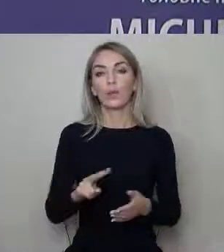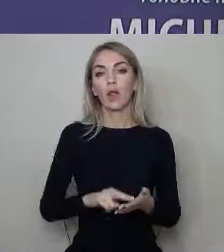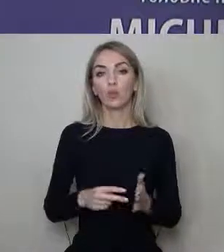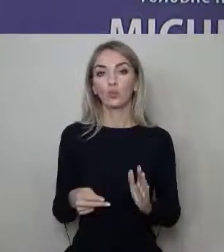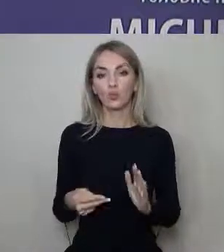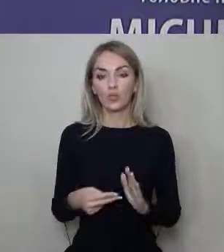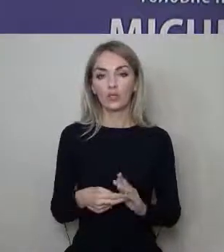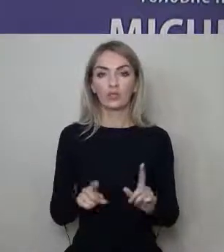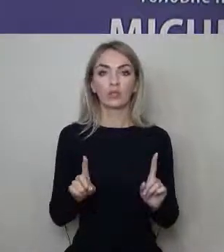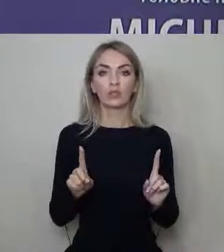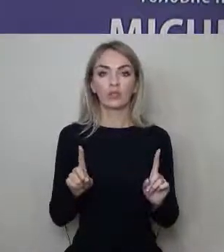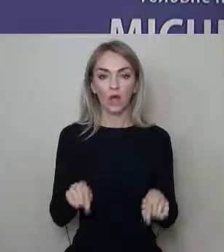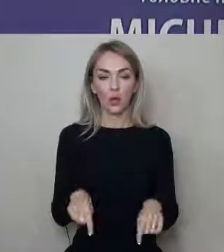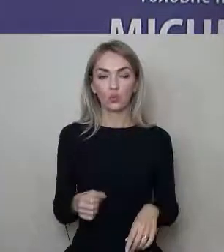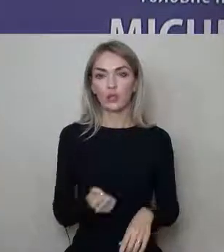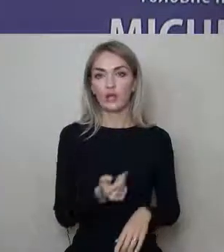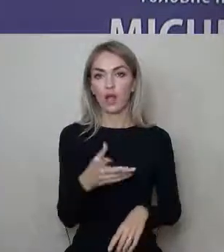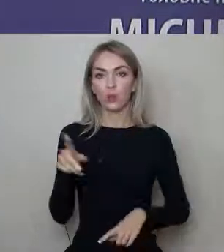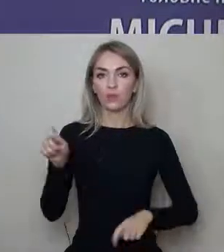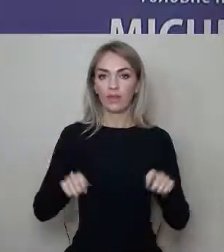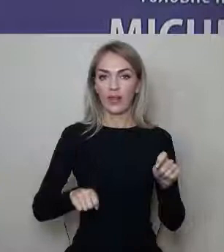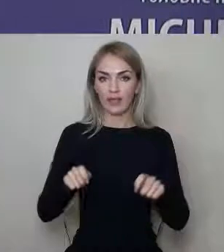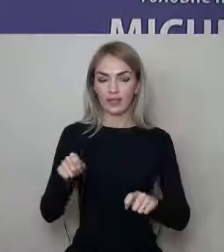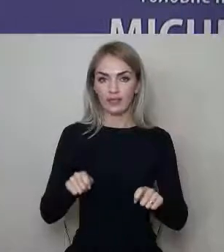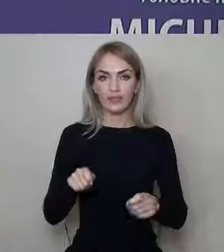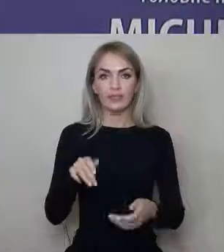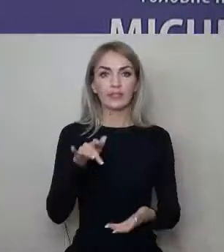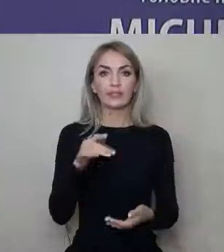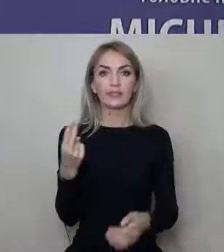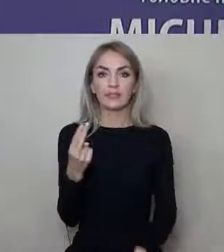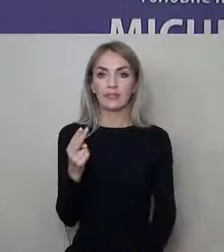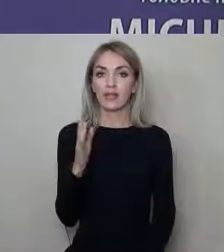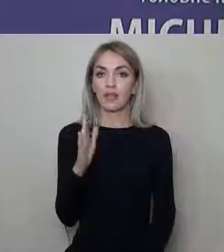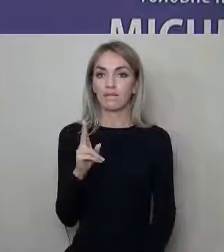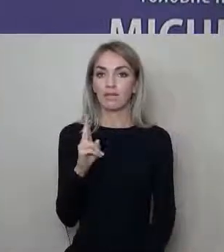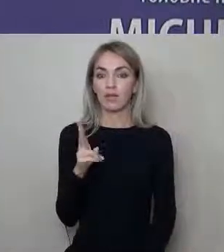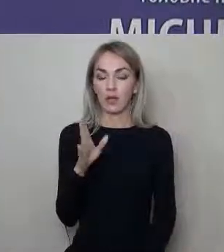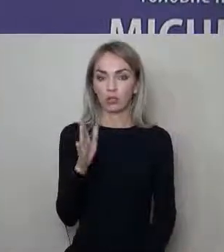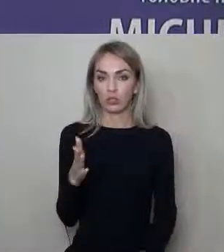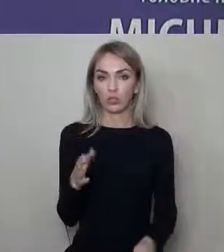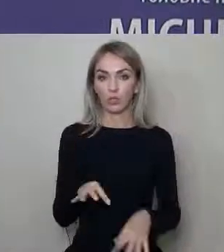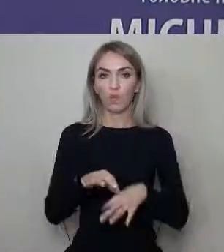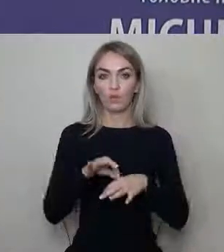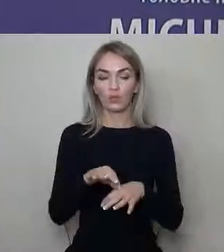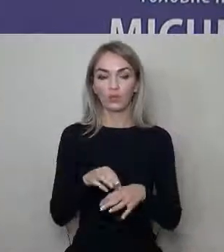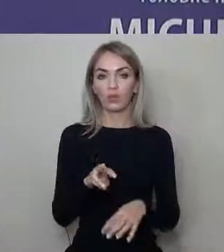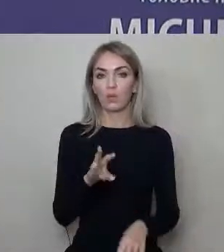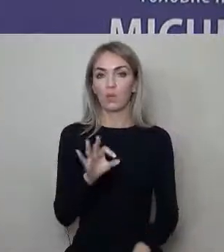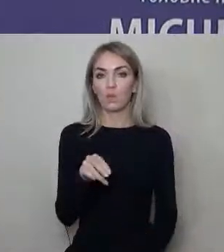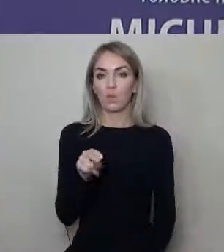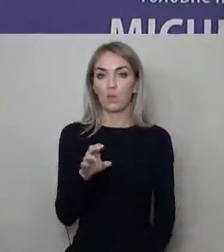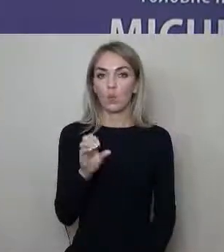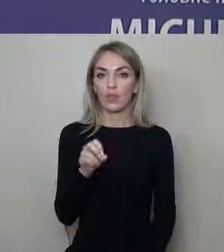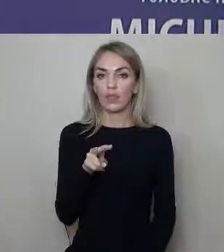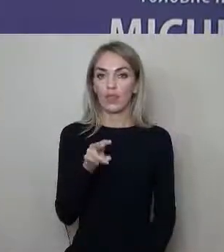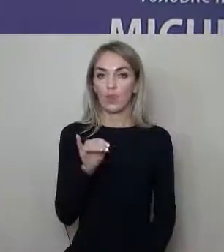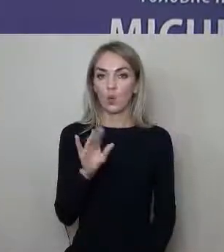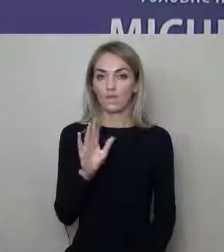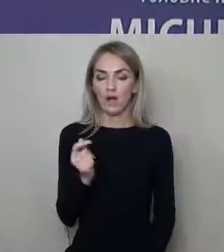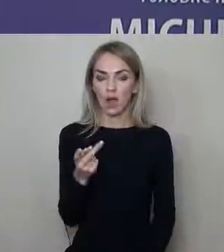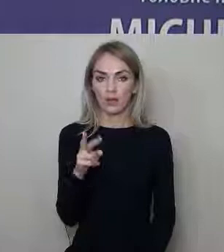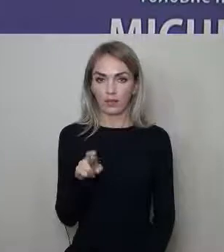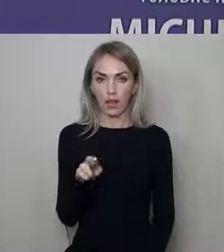station. Additionally, we are going to have a number of conferences where we are going to